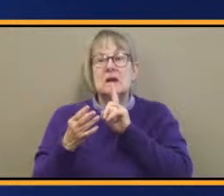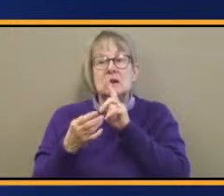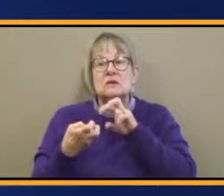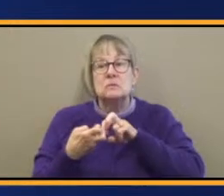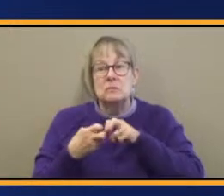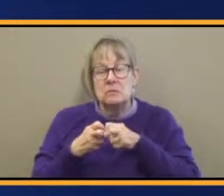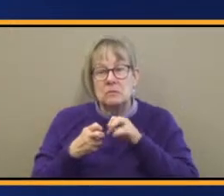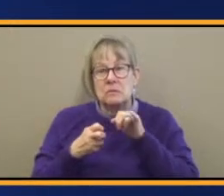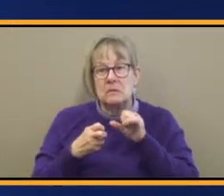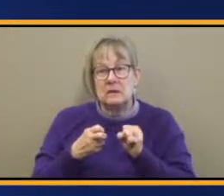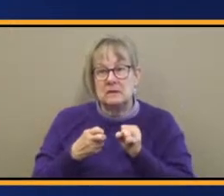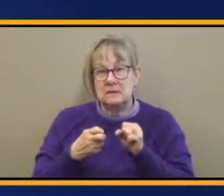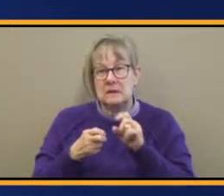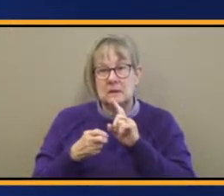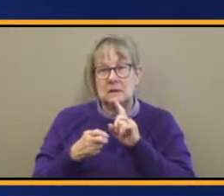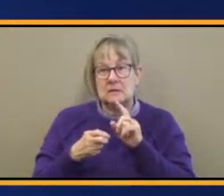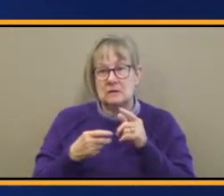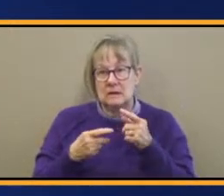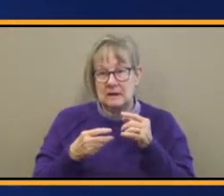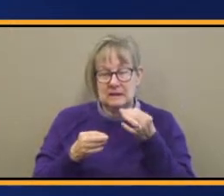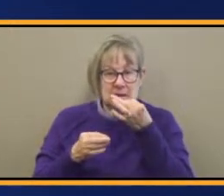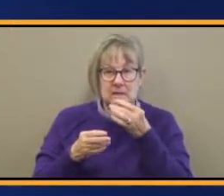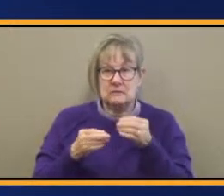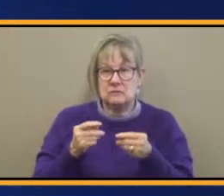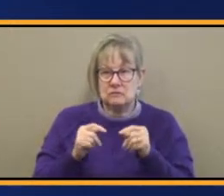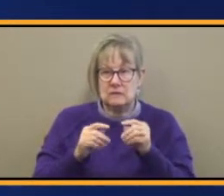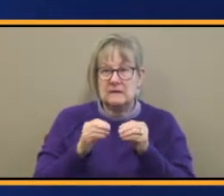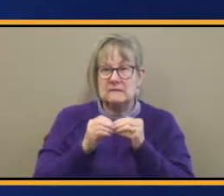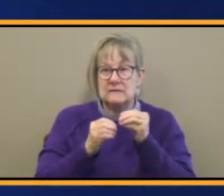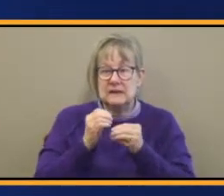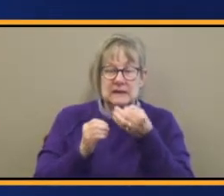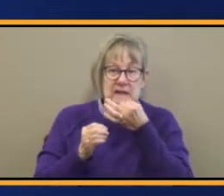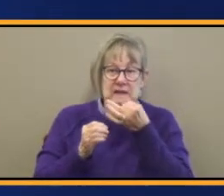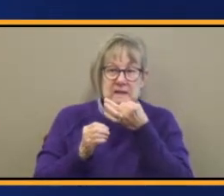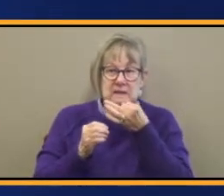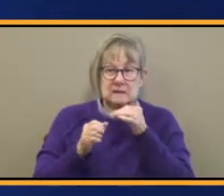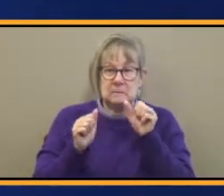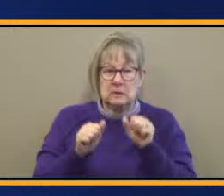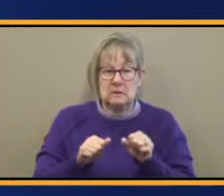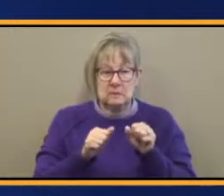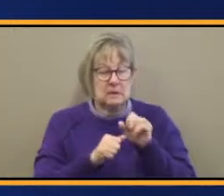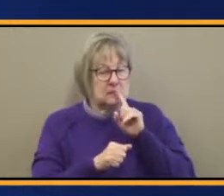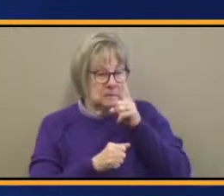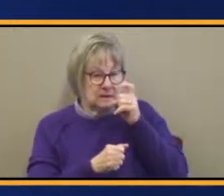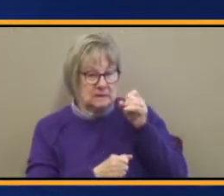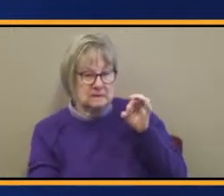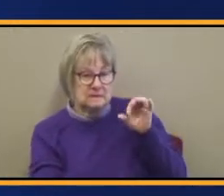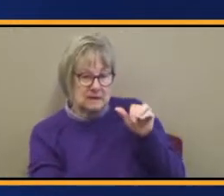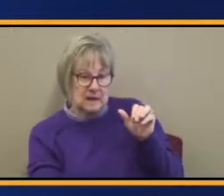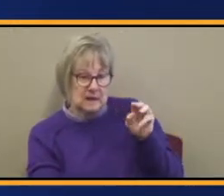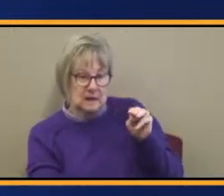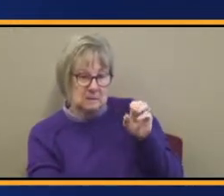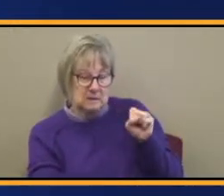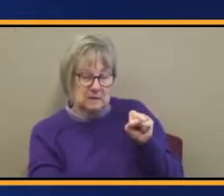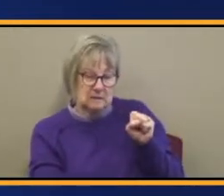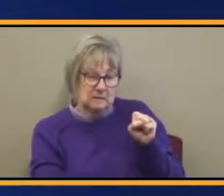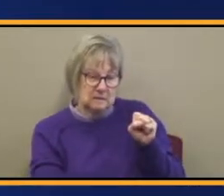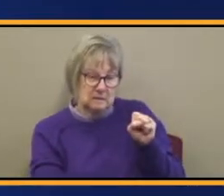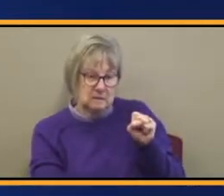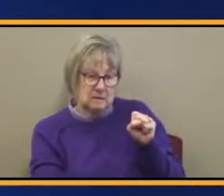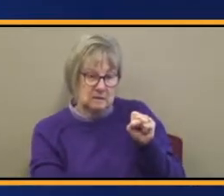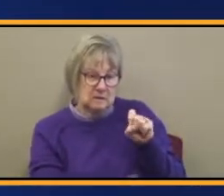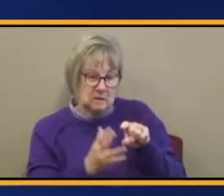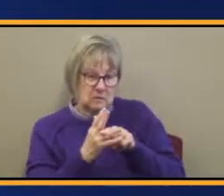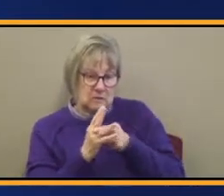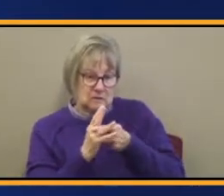being as diligent as possible to get it fixed immediately. And it was because of the AMS? No. So, but the original customer